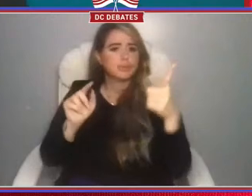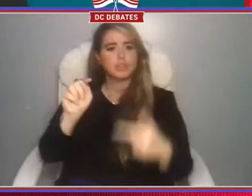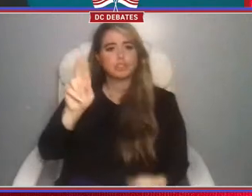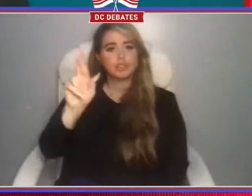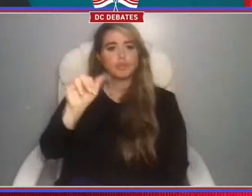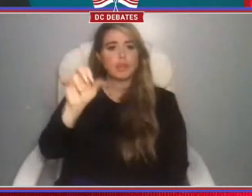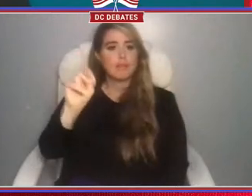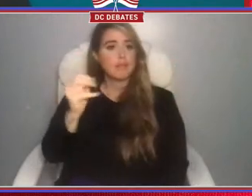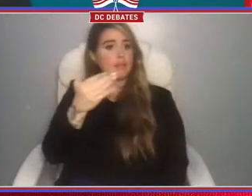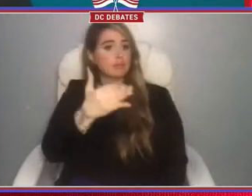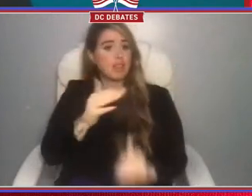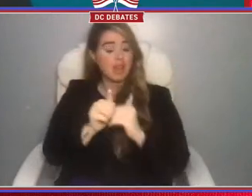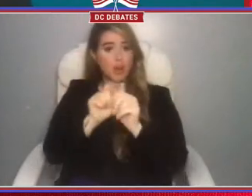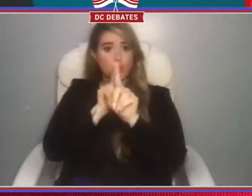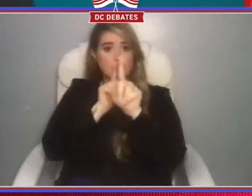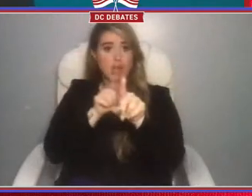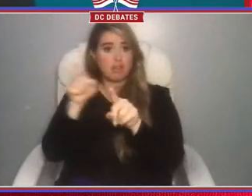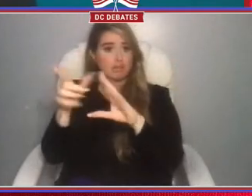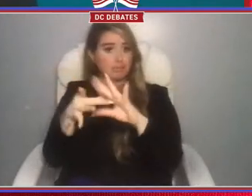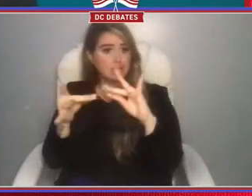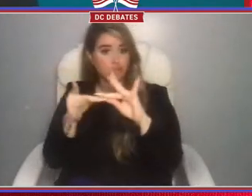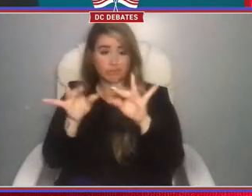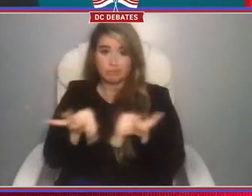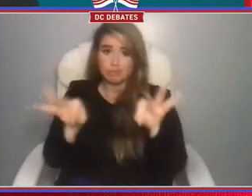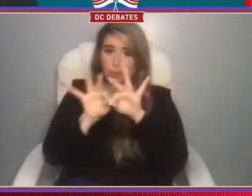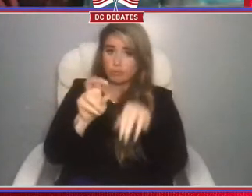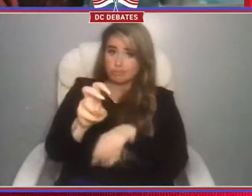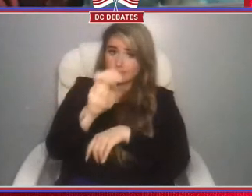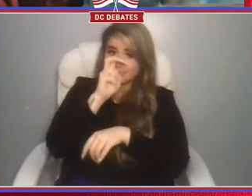saying that traffic enforcement is important?